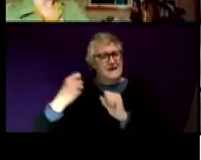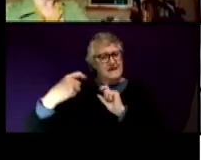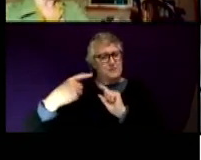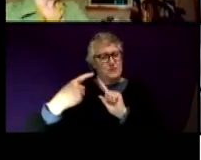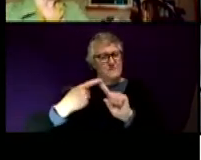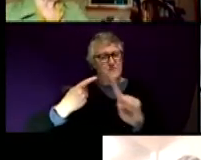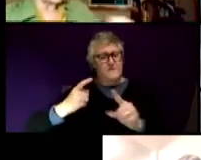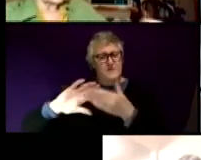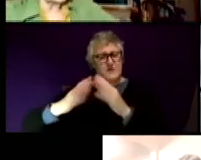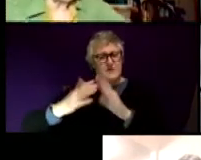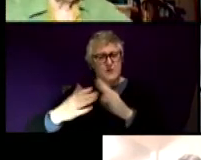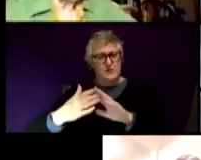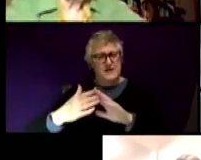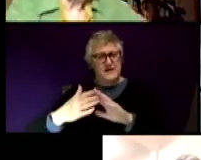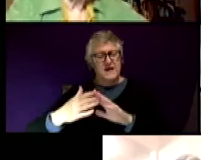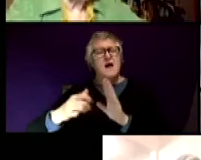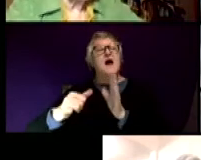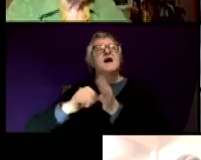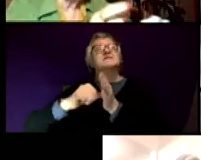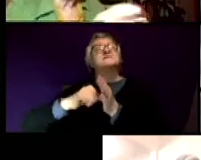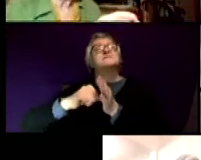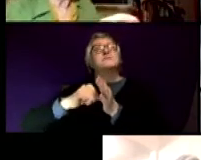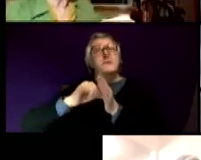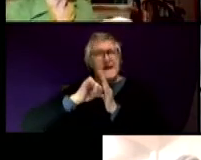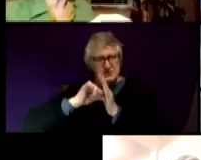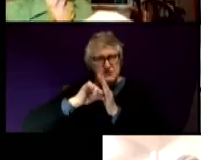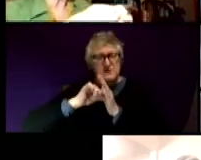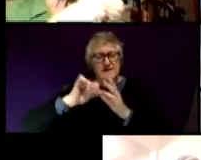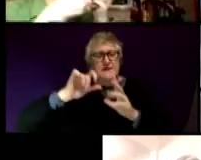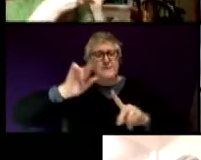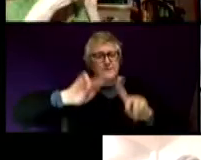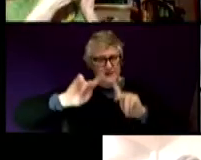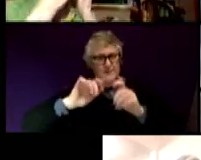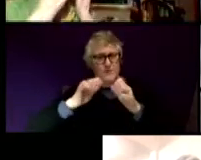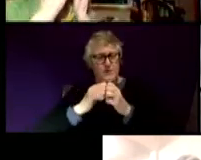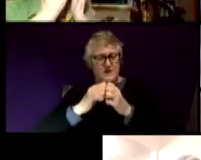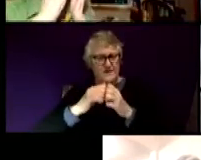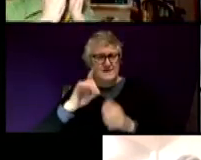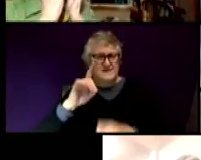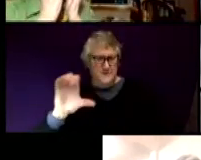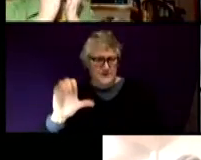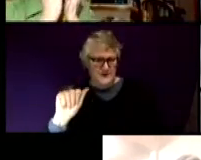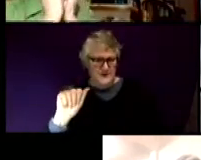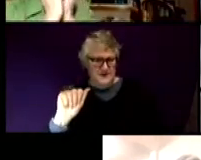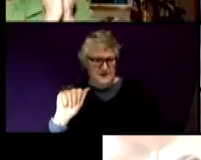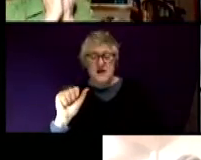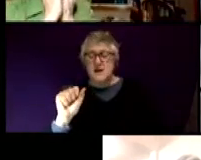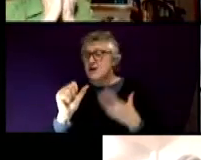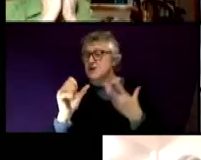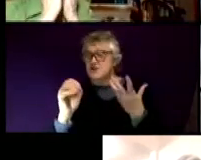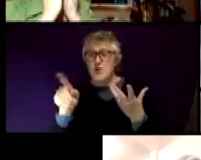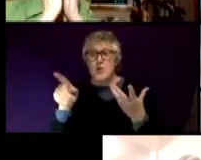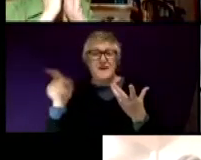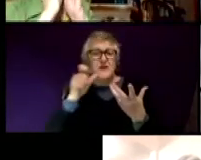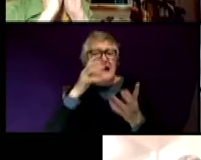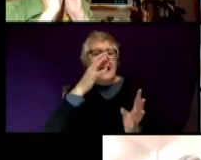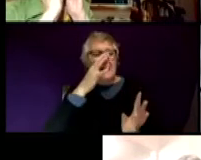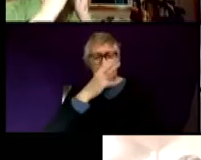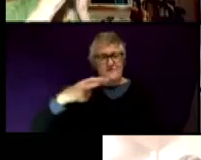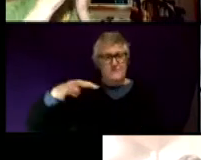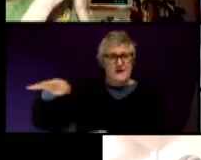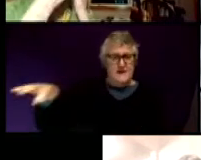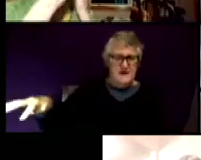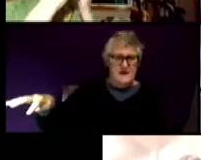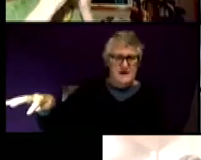disabilities and people from marginalized communities, aren't left behind The library idea was great,